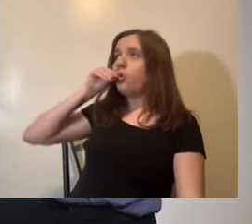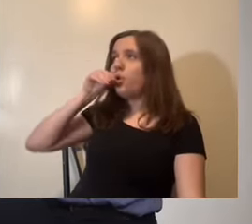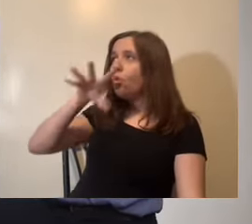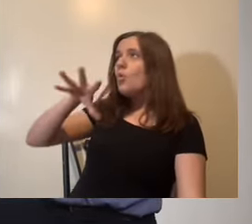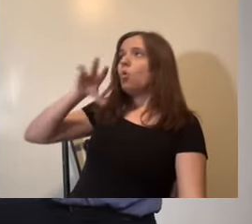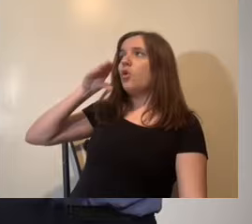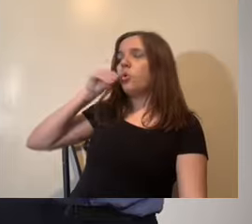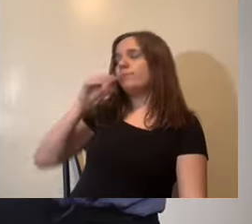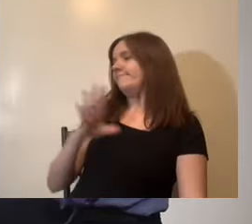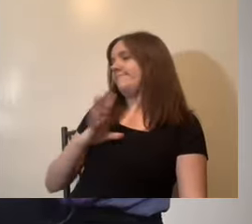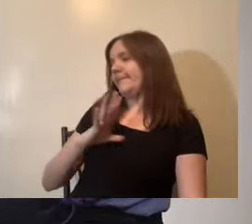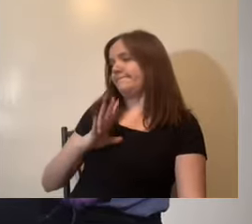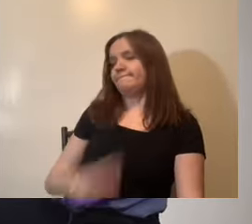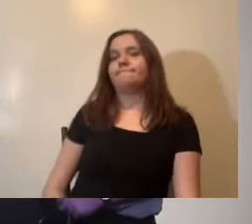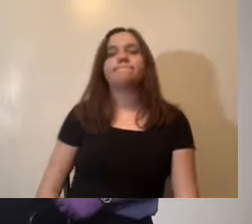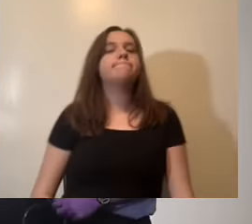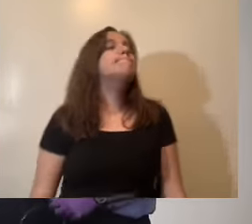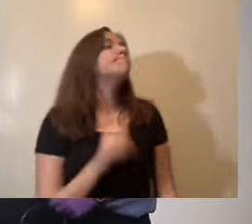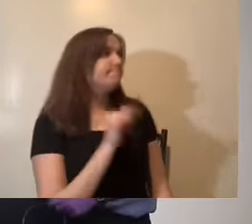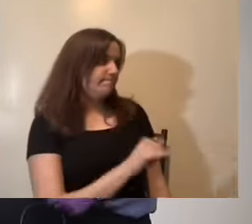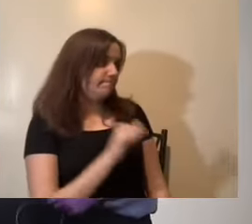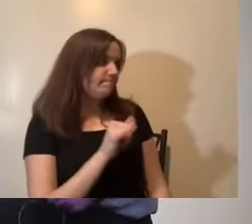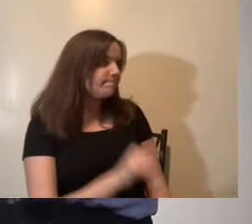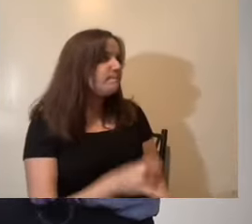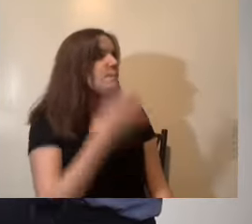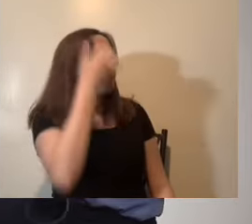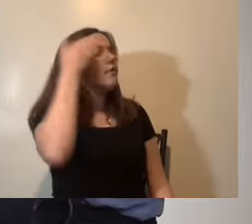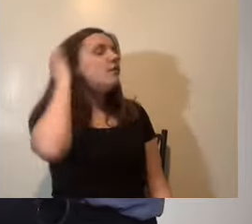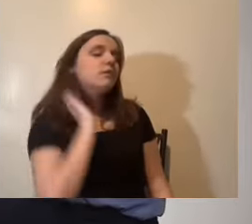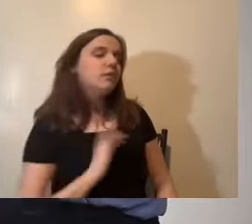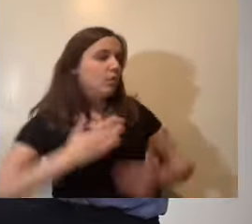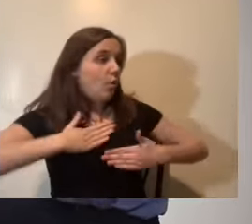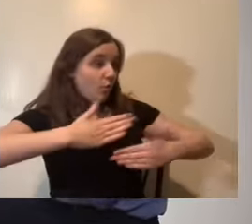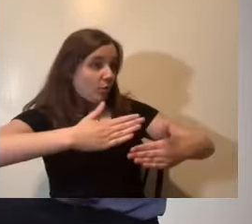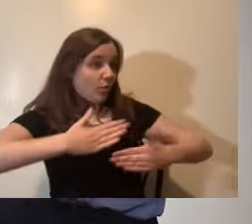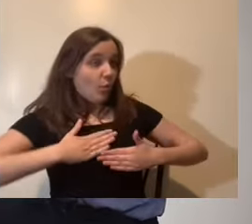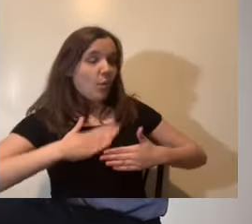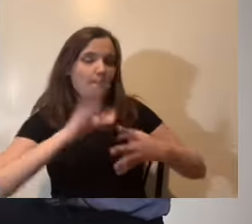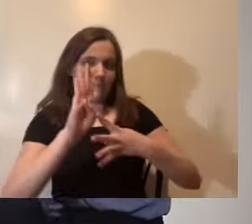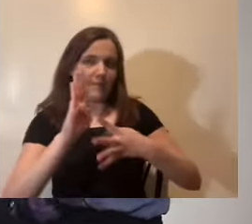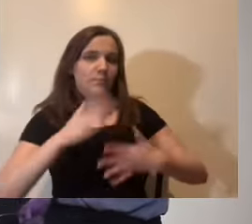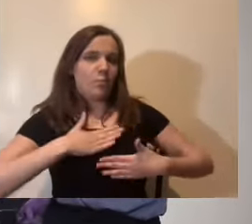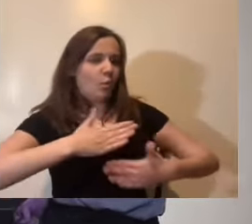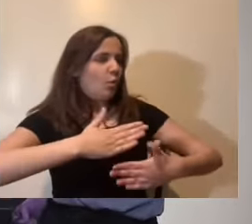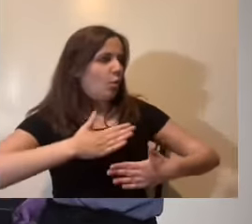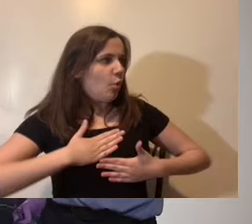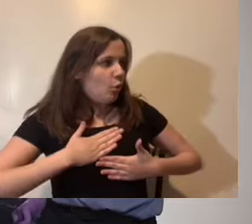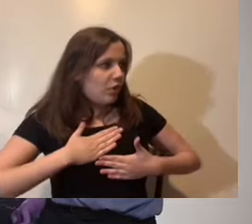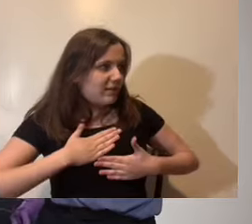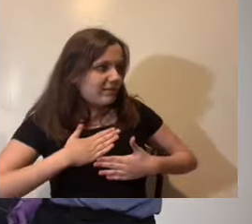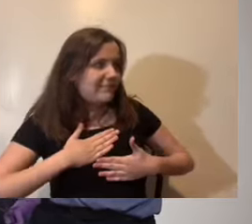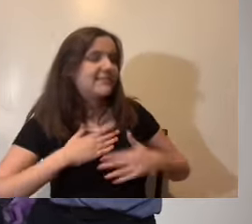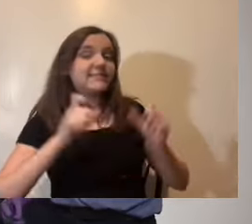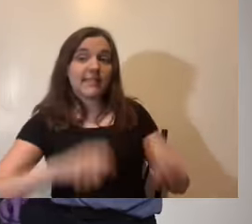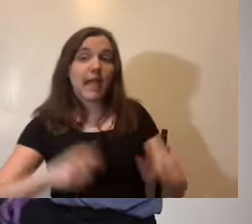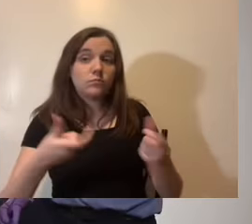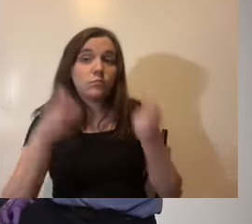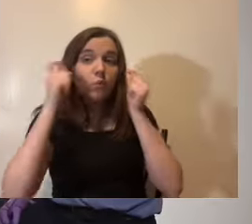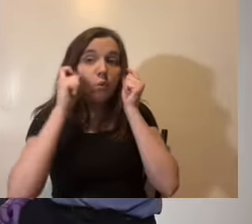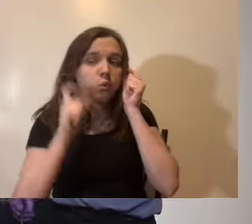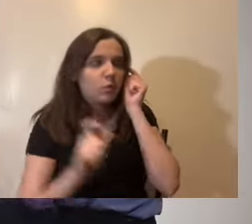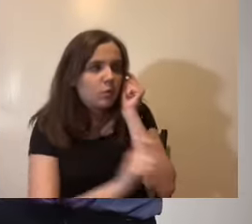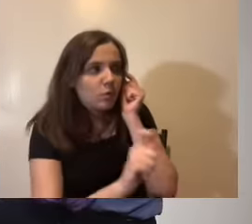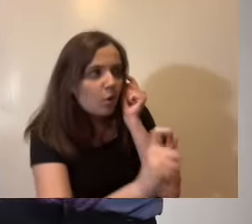breathing, I would assess a respiratory rate, either with a stethoscope or by standing or watching and counting. What